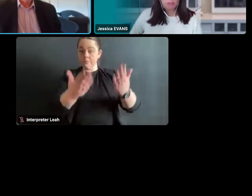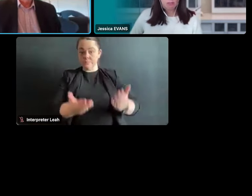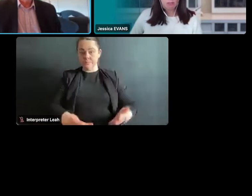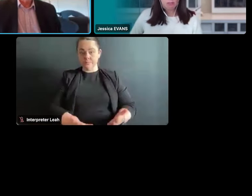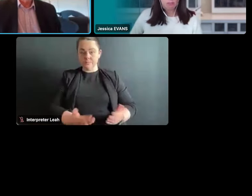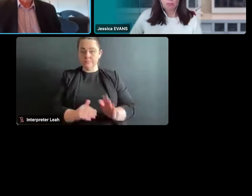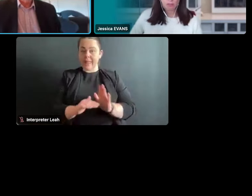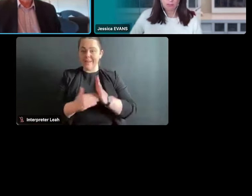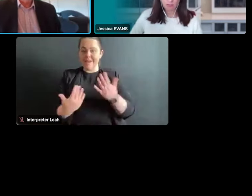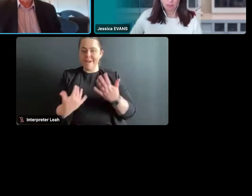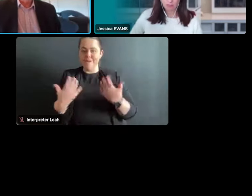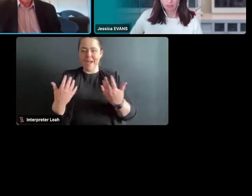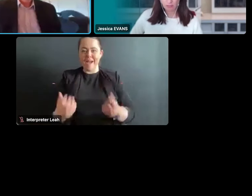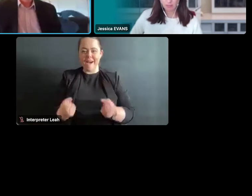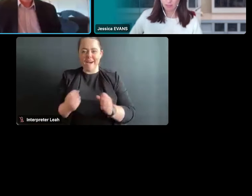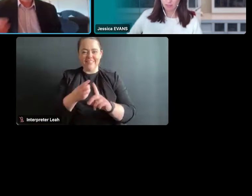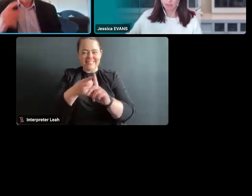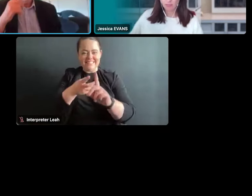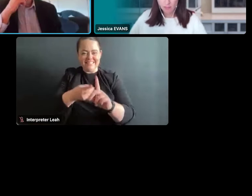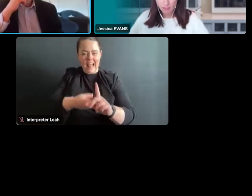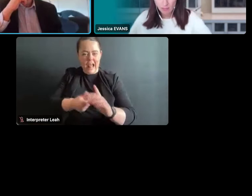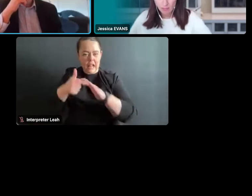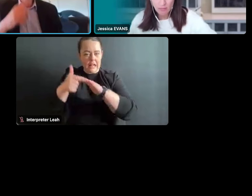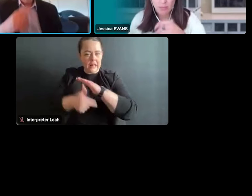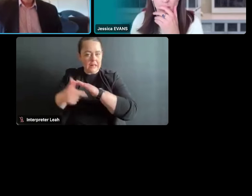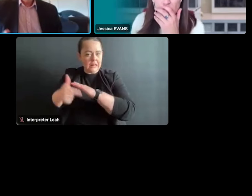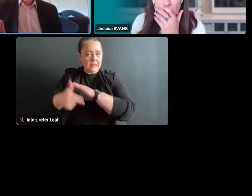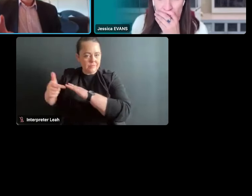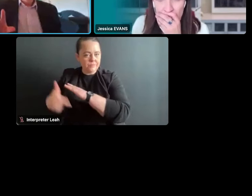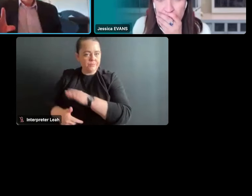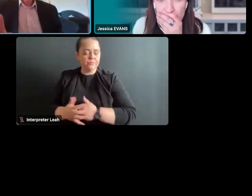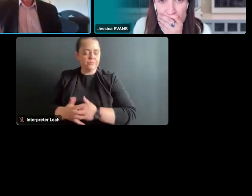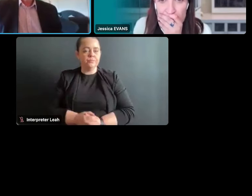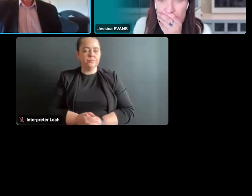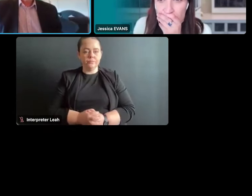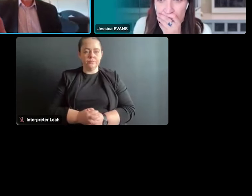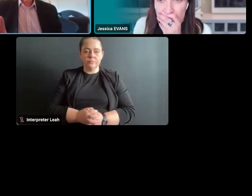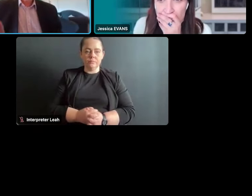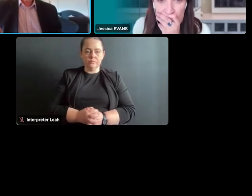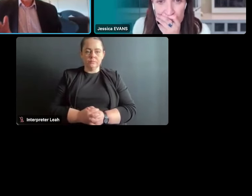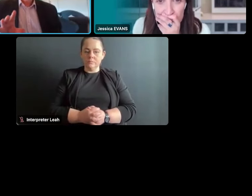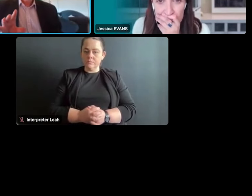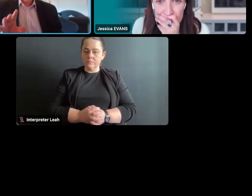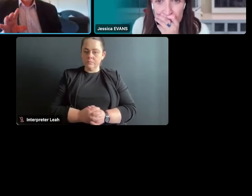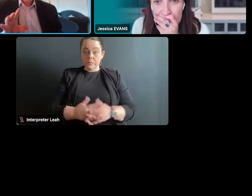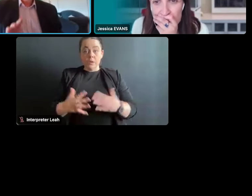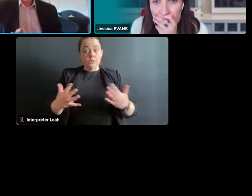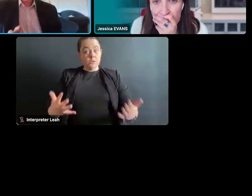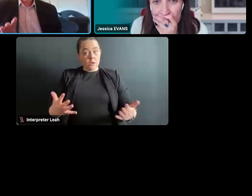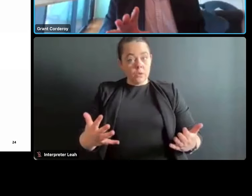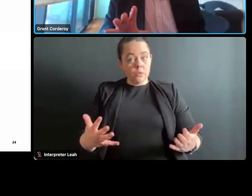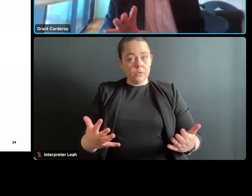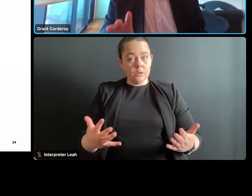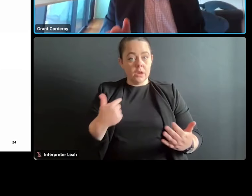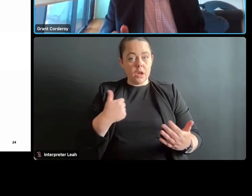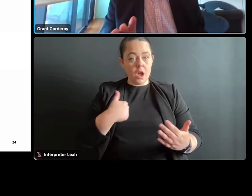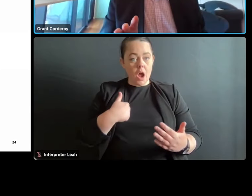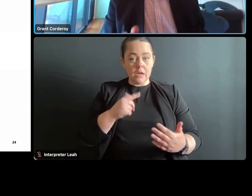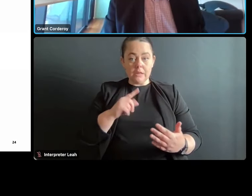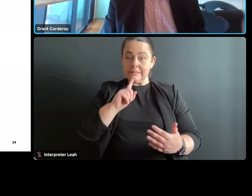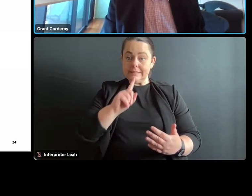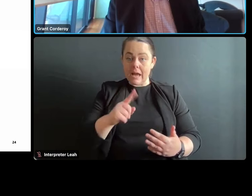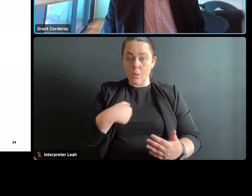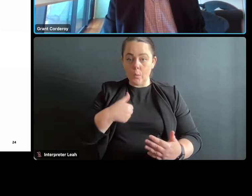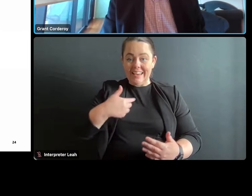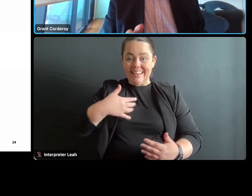down to the detail of going on. Now, again, I just sort of say to people, the reason that we need to get